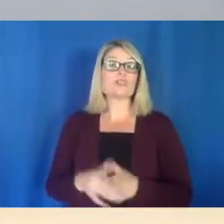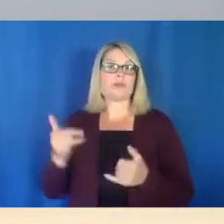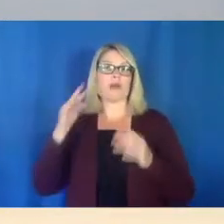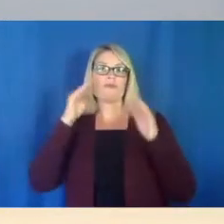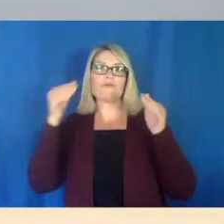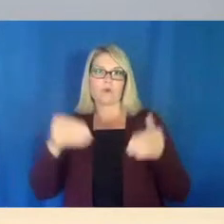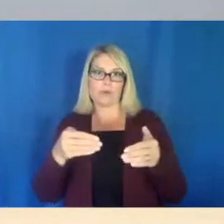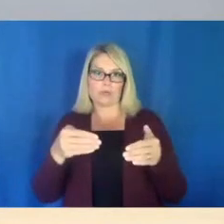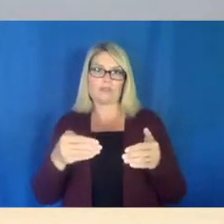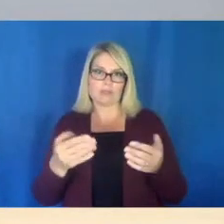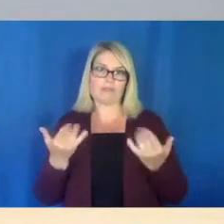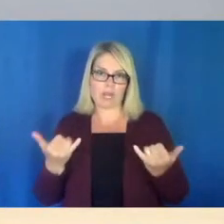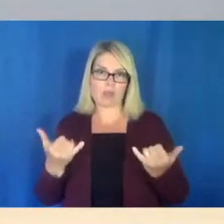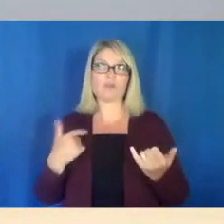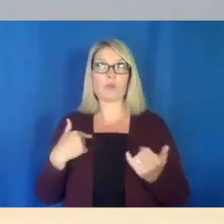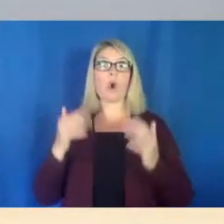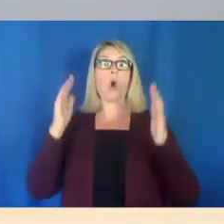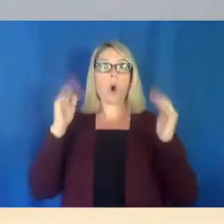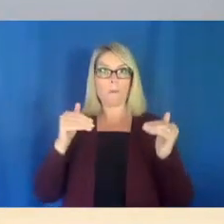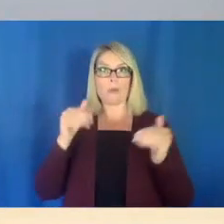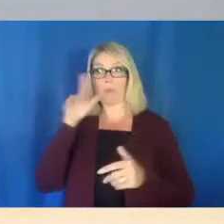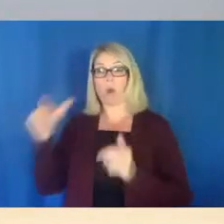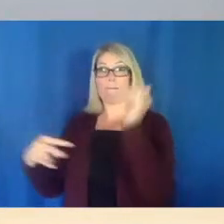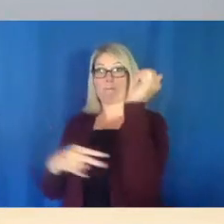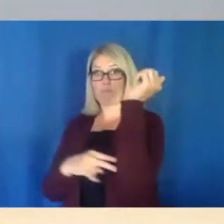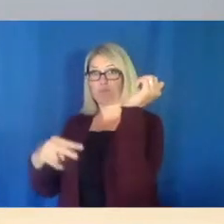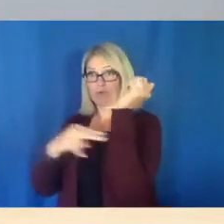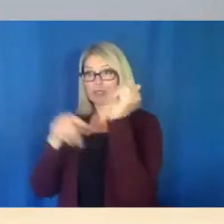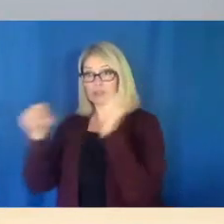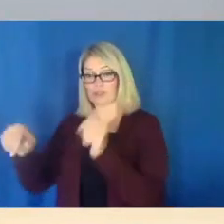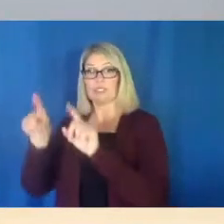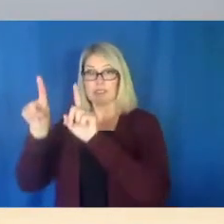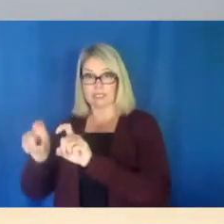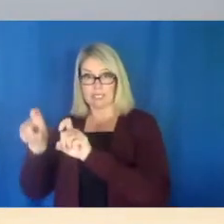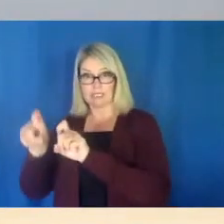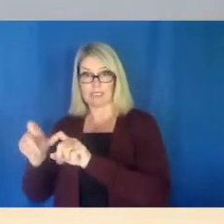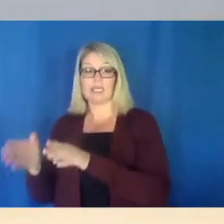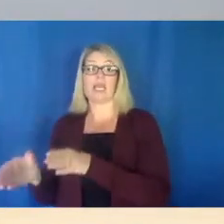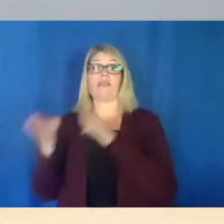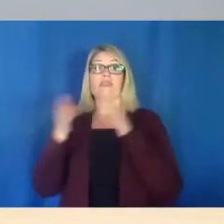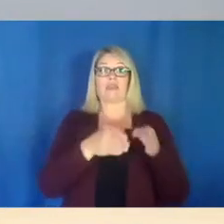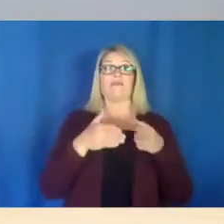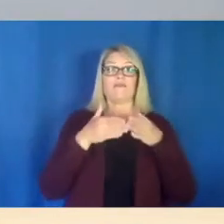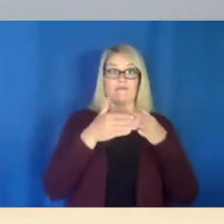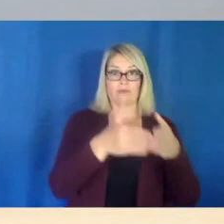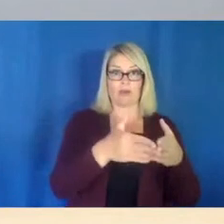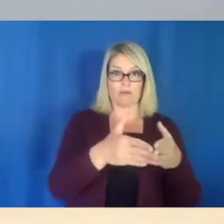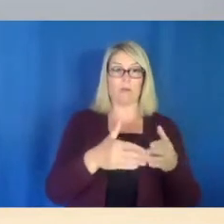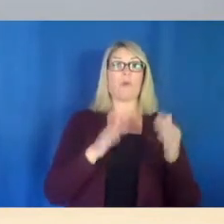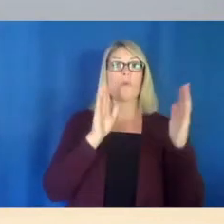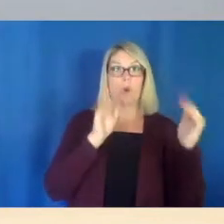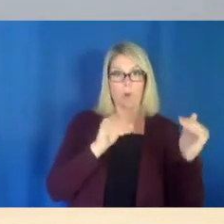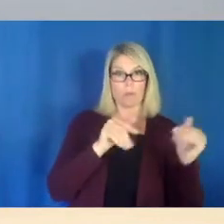really hoping to move on board to help facilitate some of that